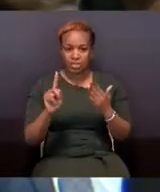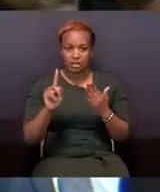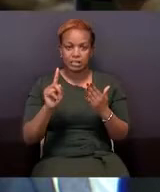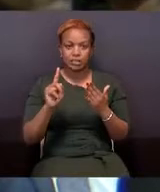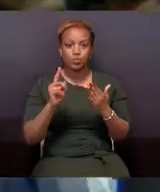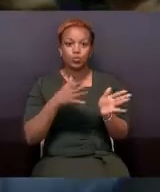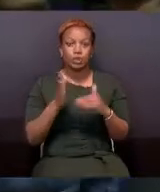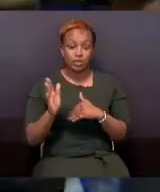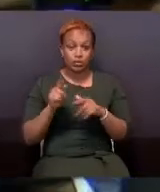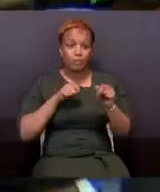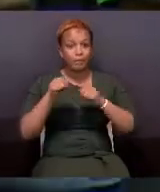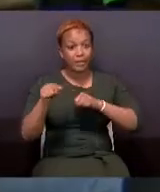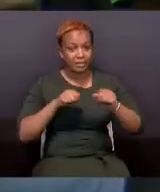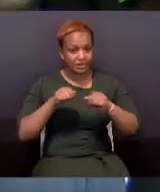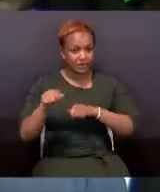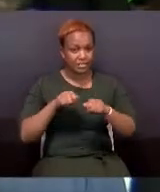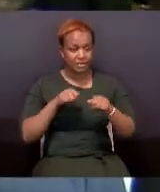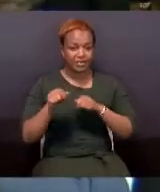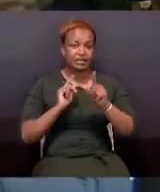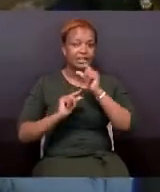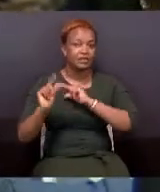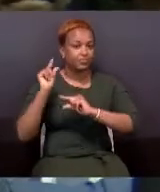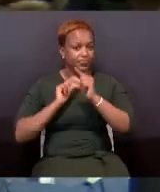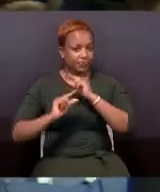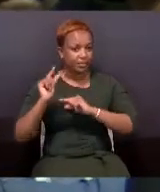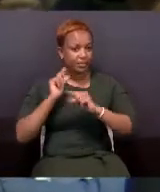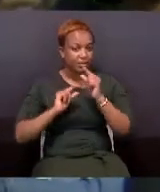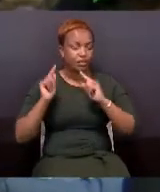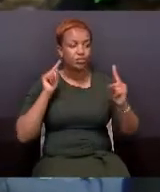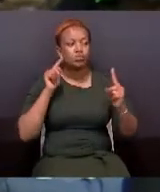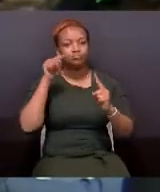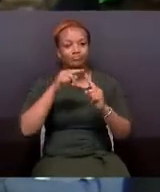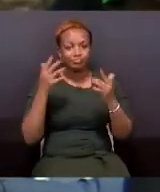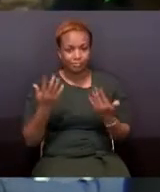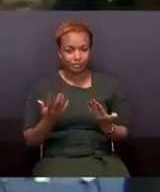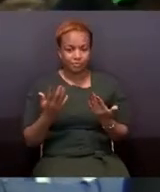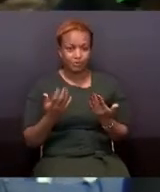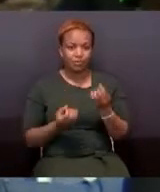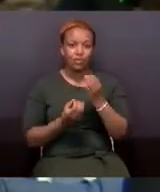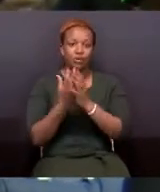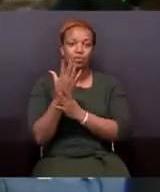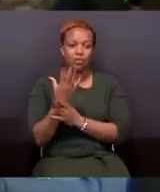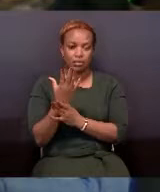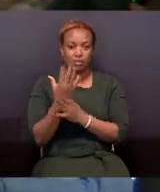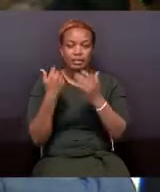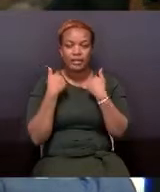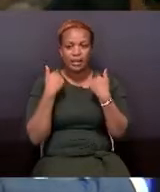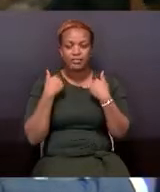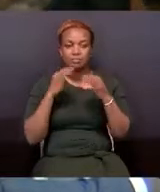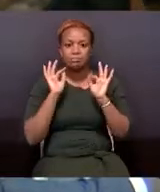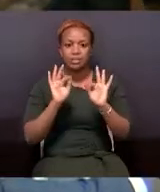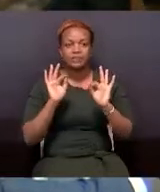manage generational transition is to intentionally groom suitable successes